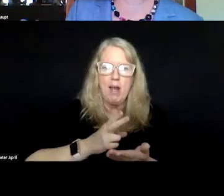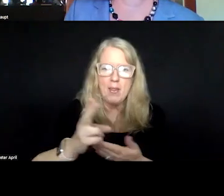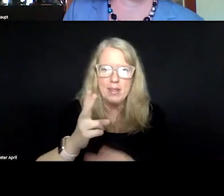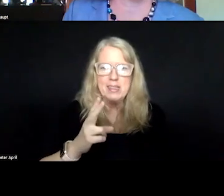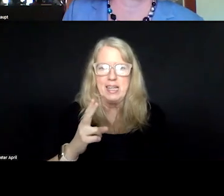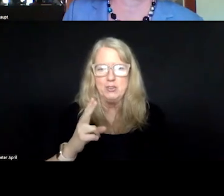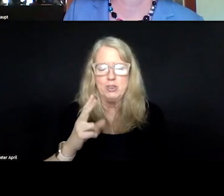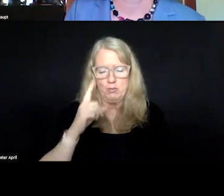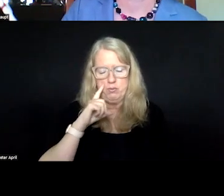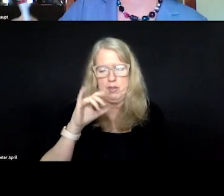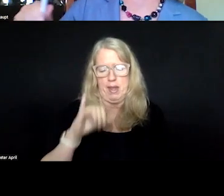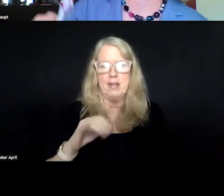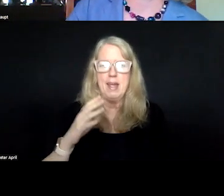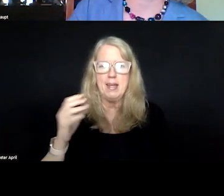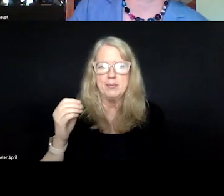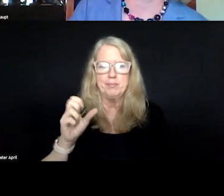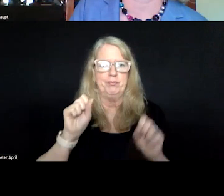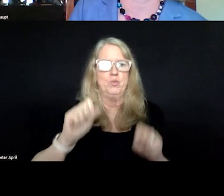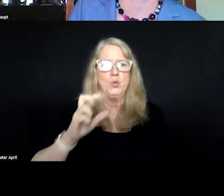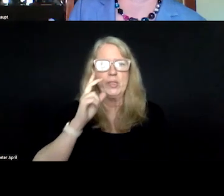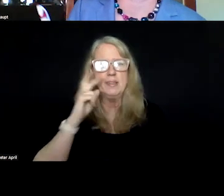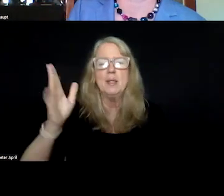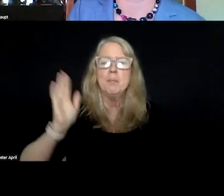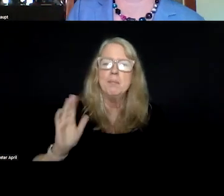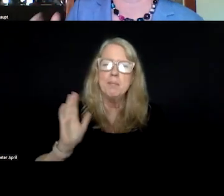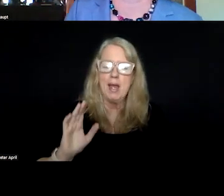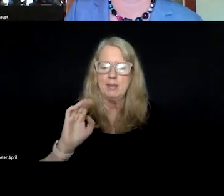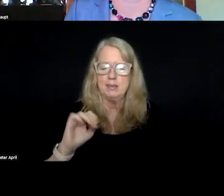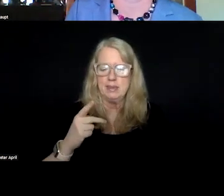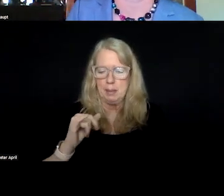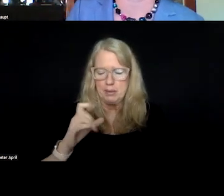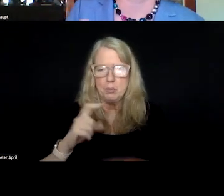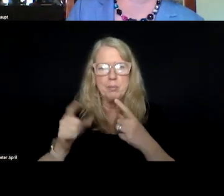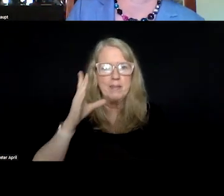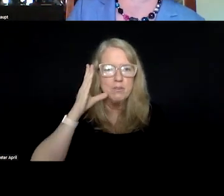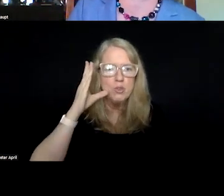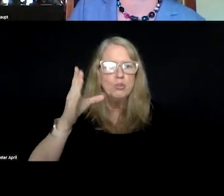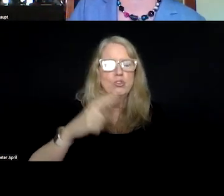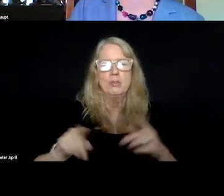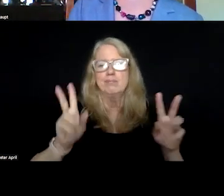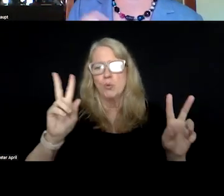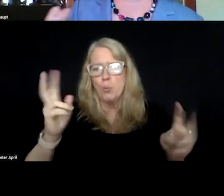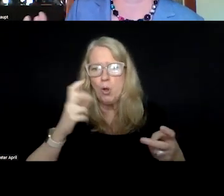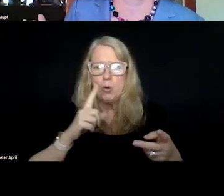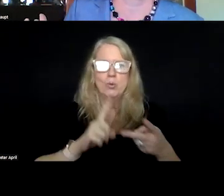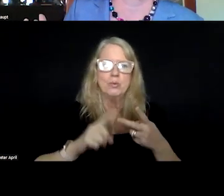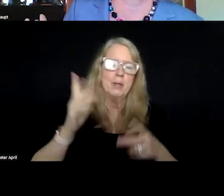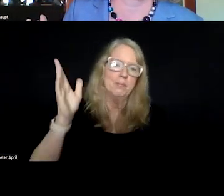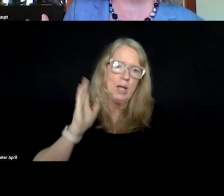authentication for that. You can see past episodes. You can see feature presentations, quotes, past